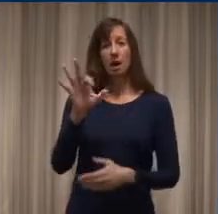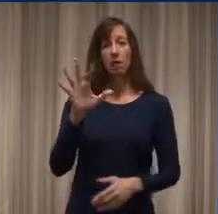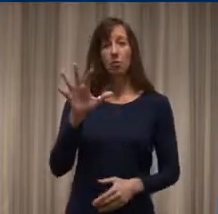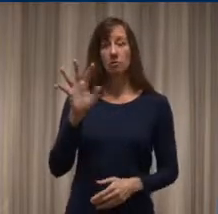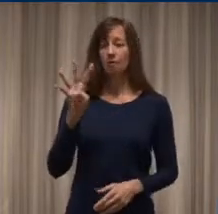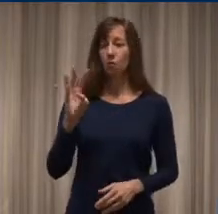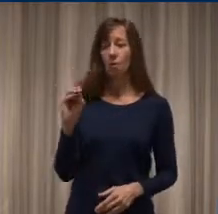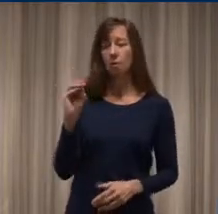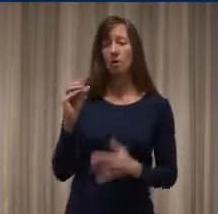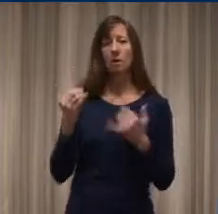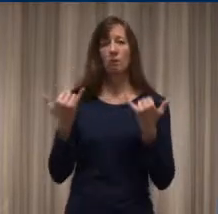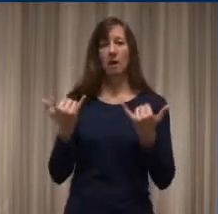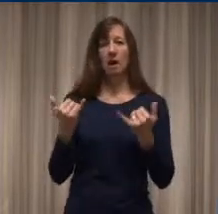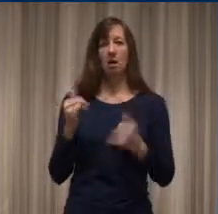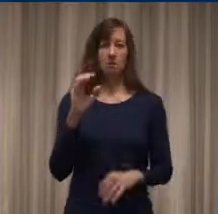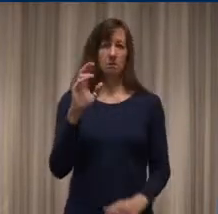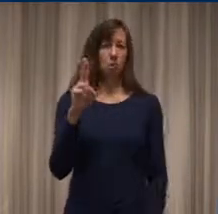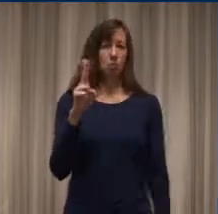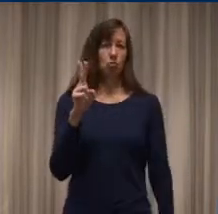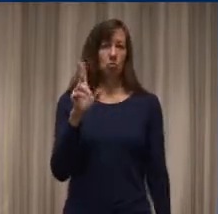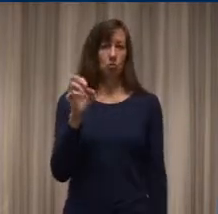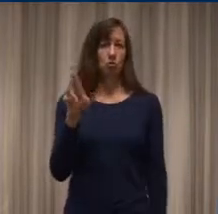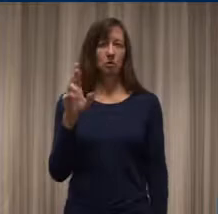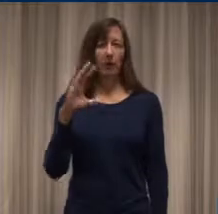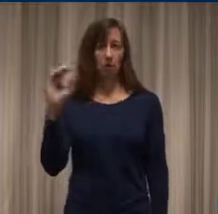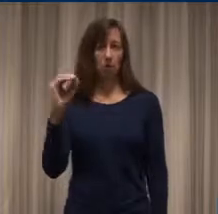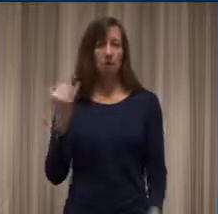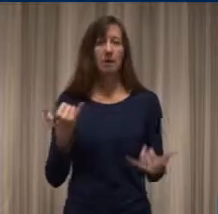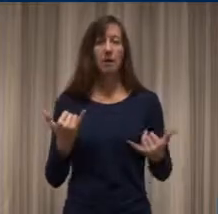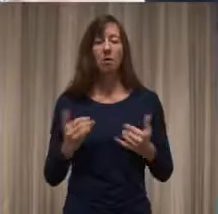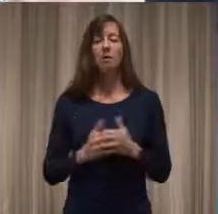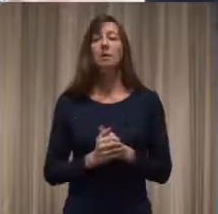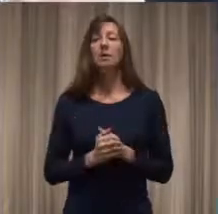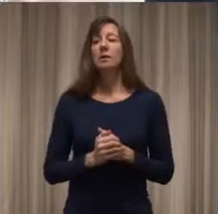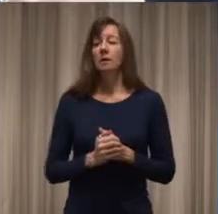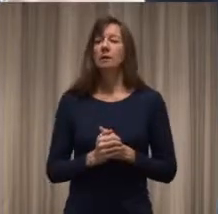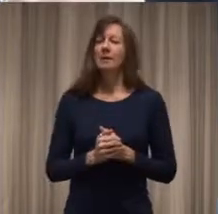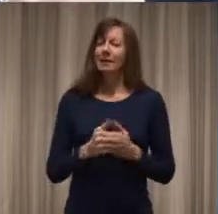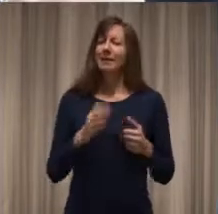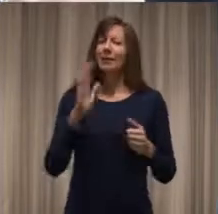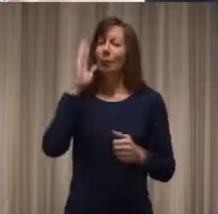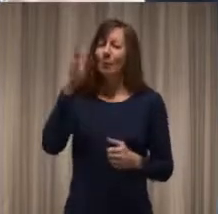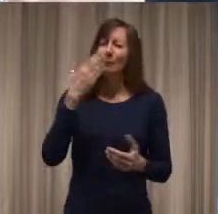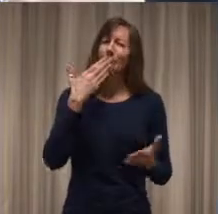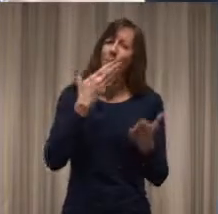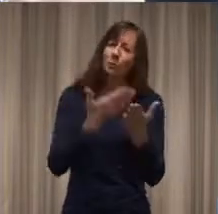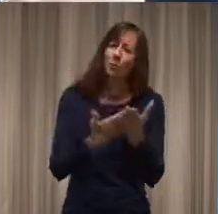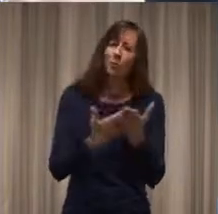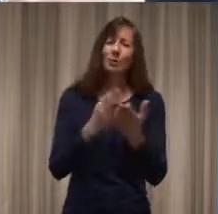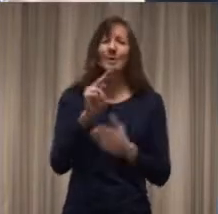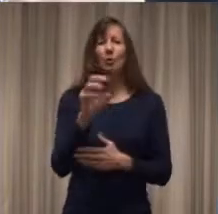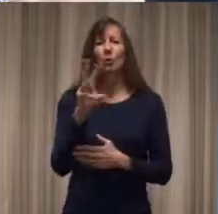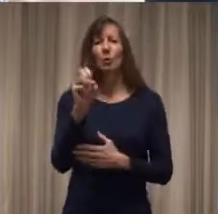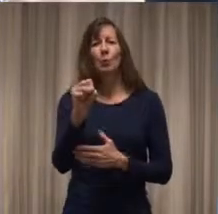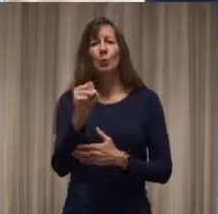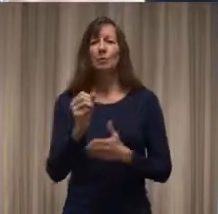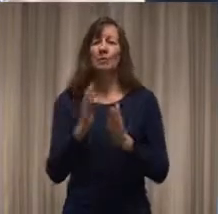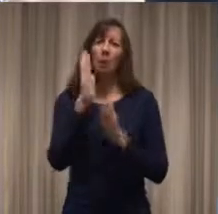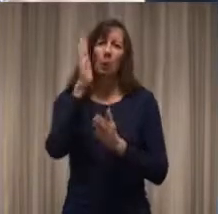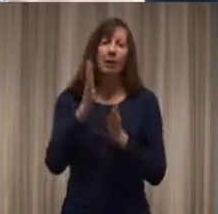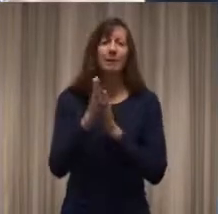1,940 in the county. It would be very, very good news and encouraging news if